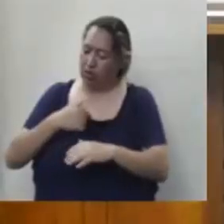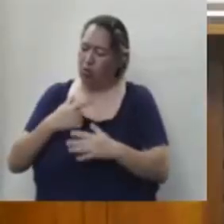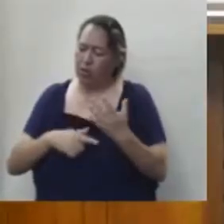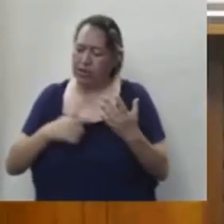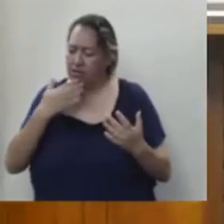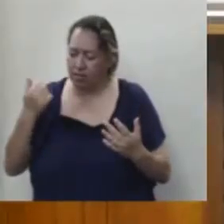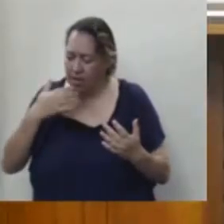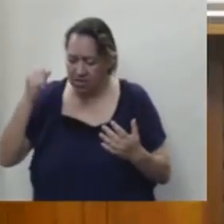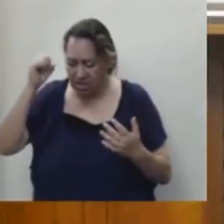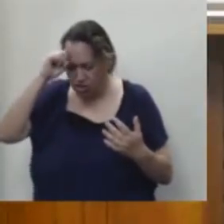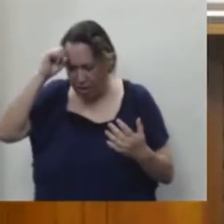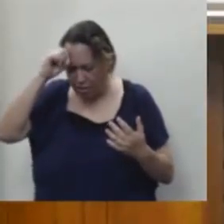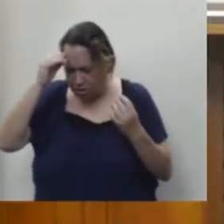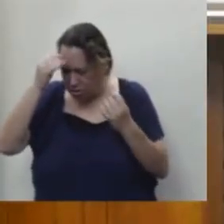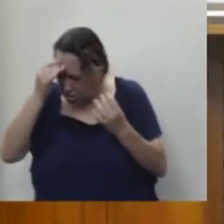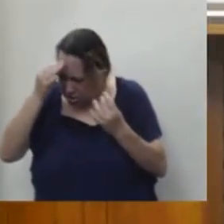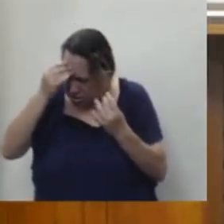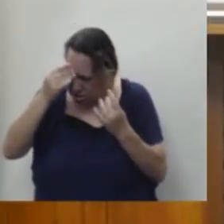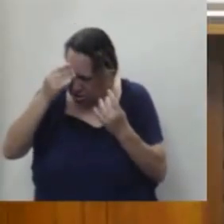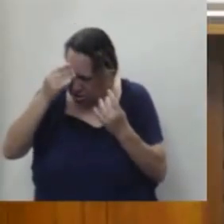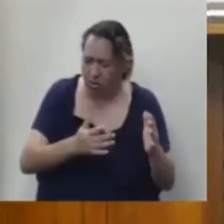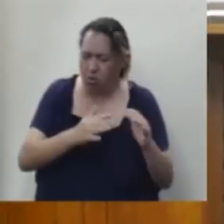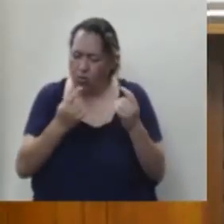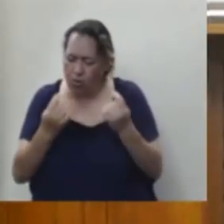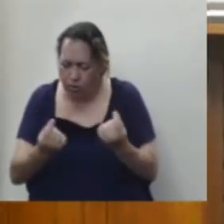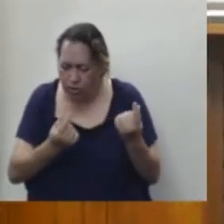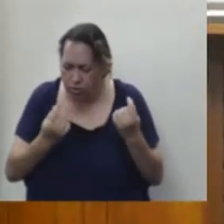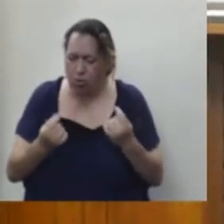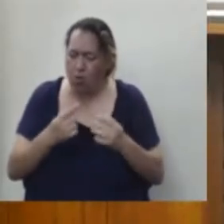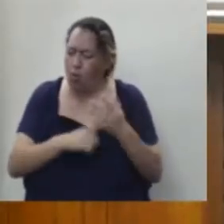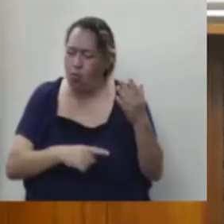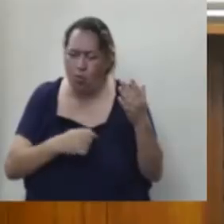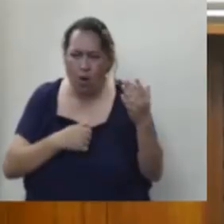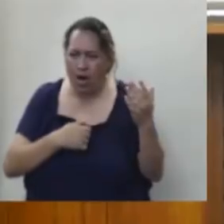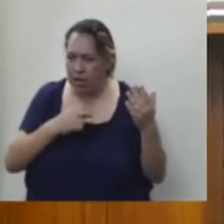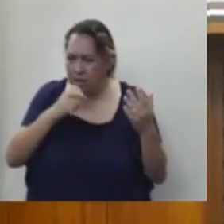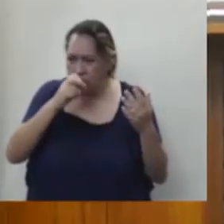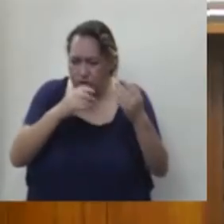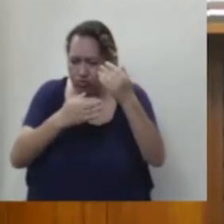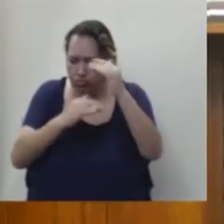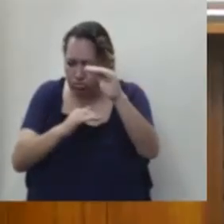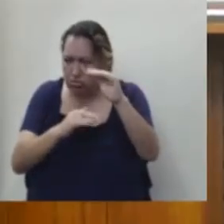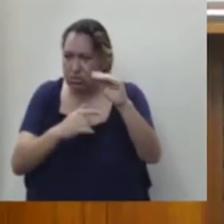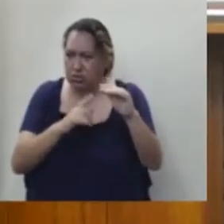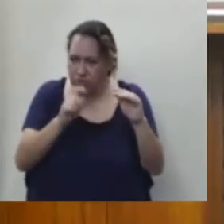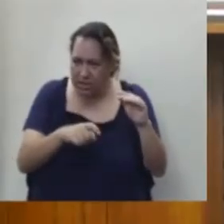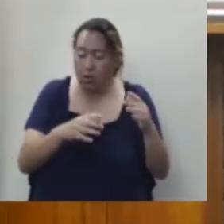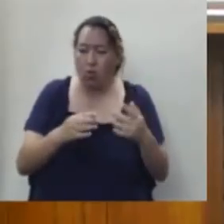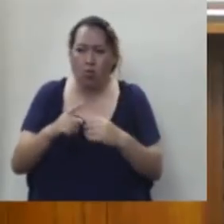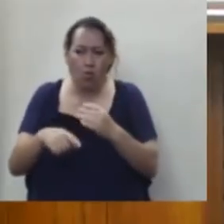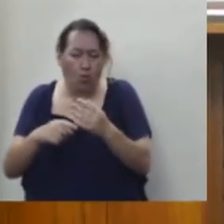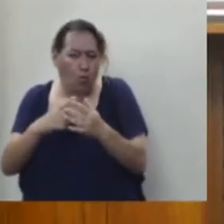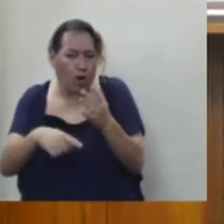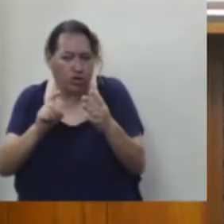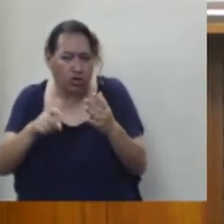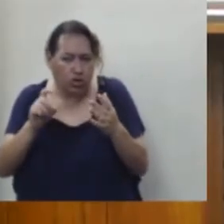be, how would we go about it, what restrictions should we lift first, and so forth, and what data and the